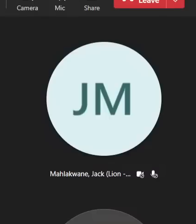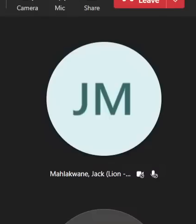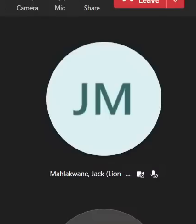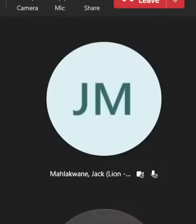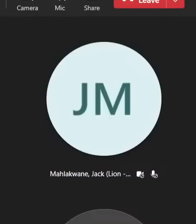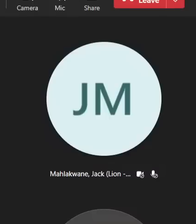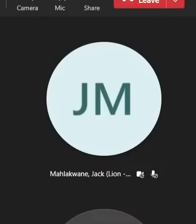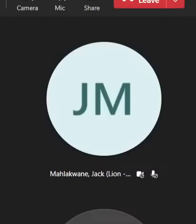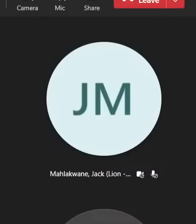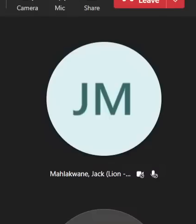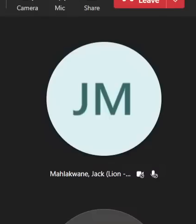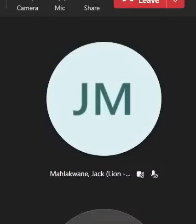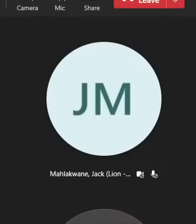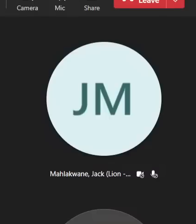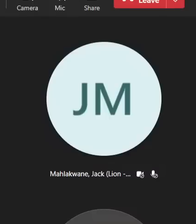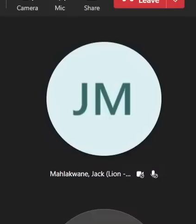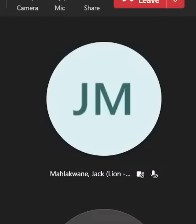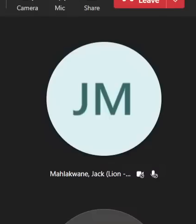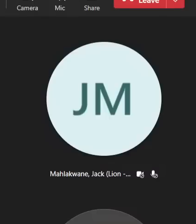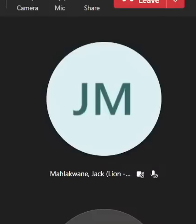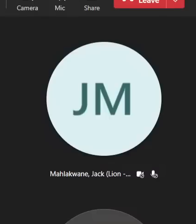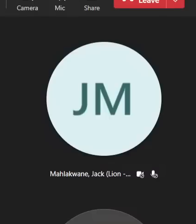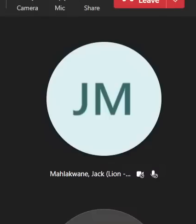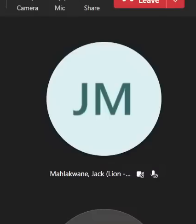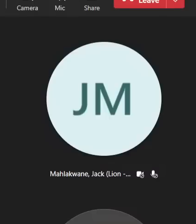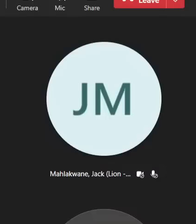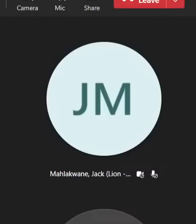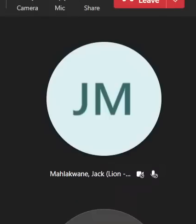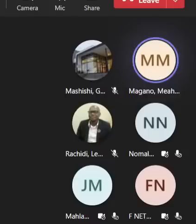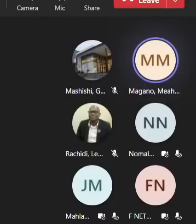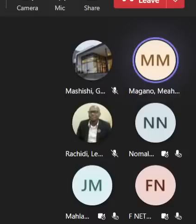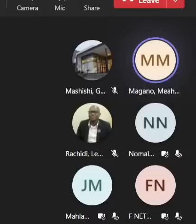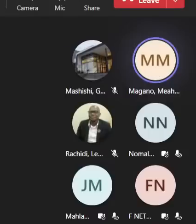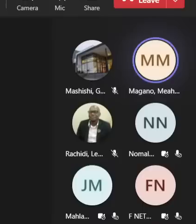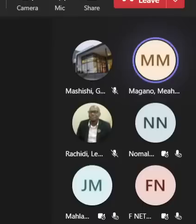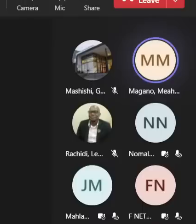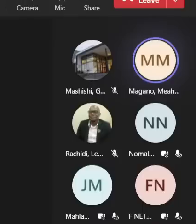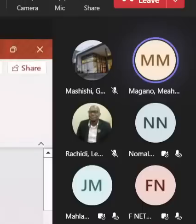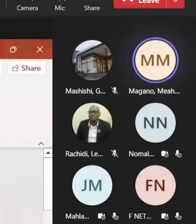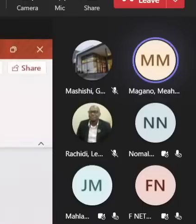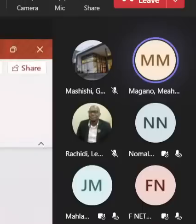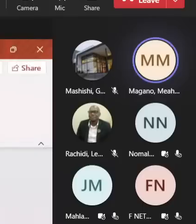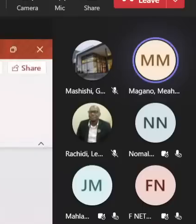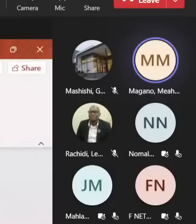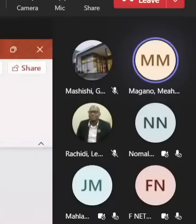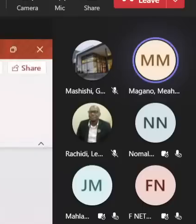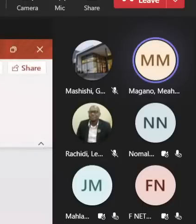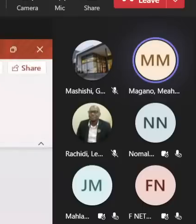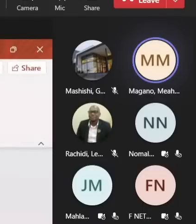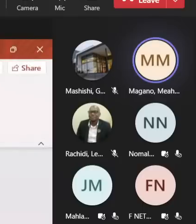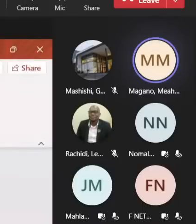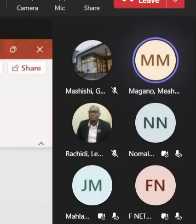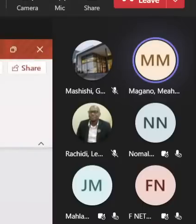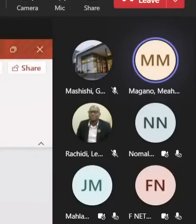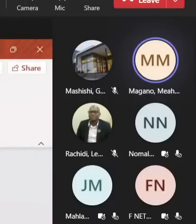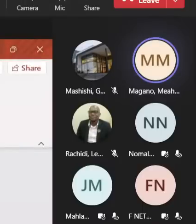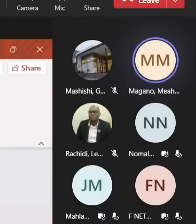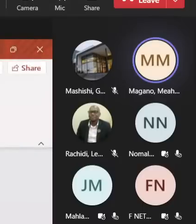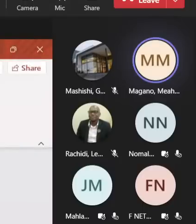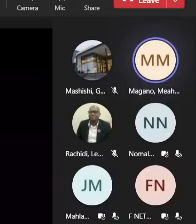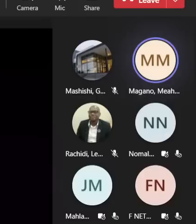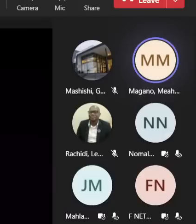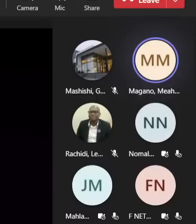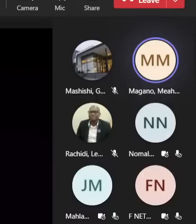so that I'm able to follow. And let me just say to the dearest students of